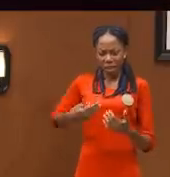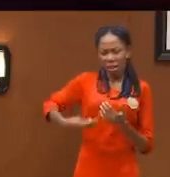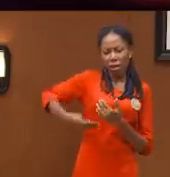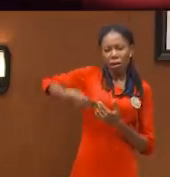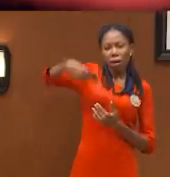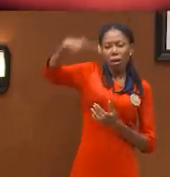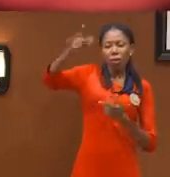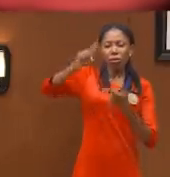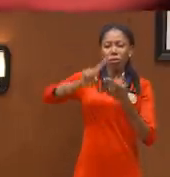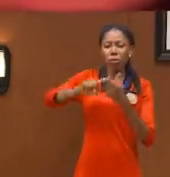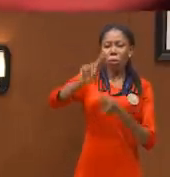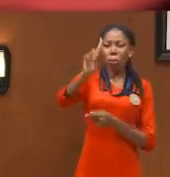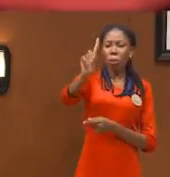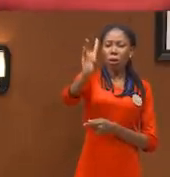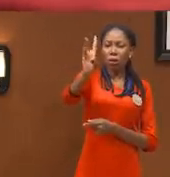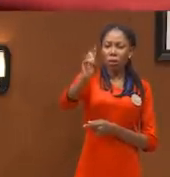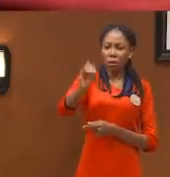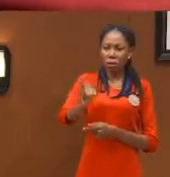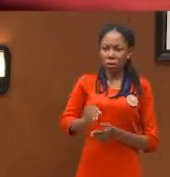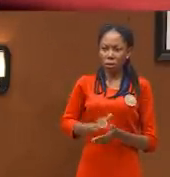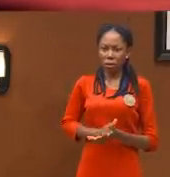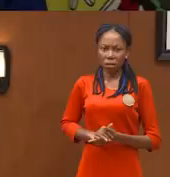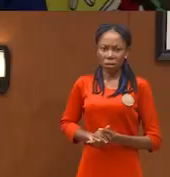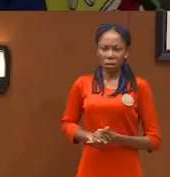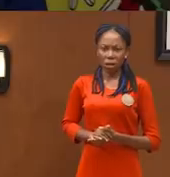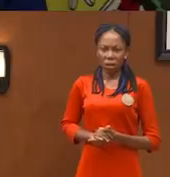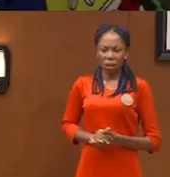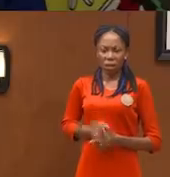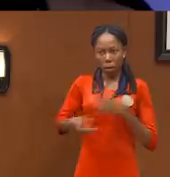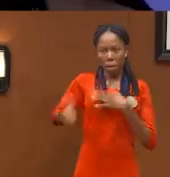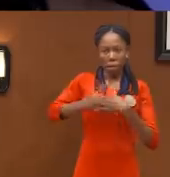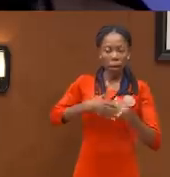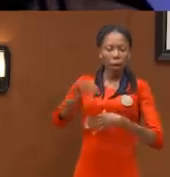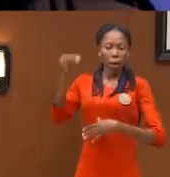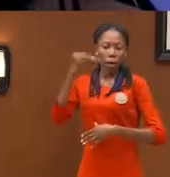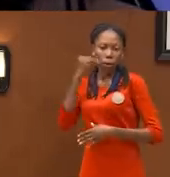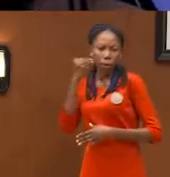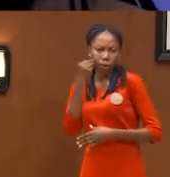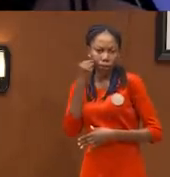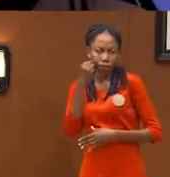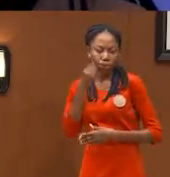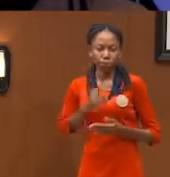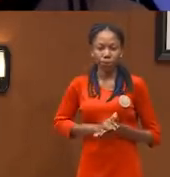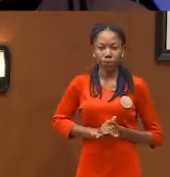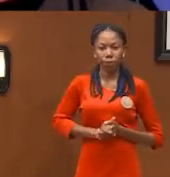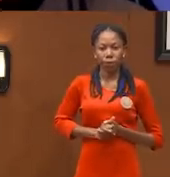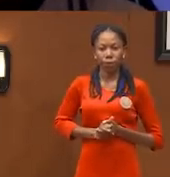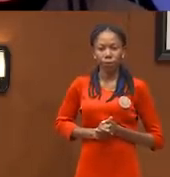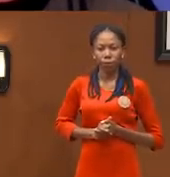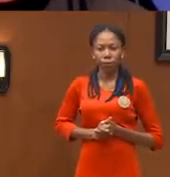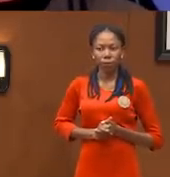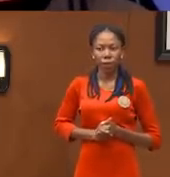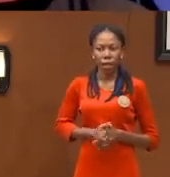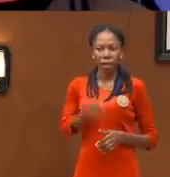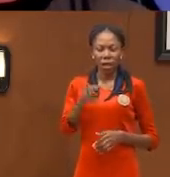I almost died in front of the woman and she was saying nothing to me. It was good. When I got home,